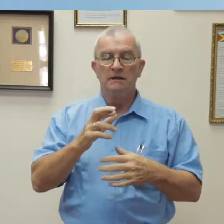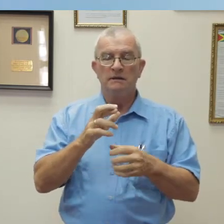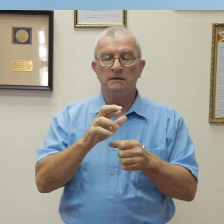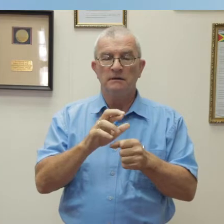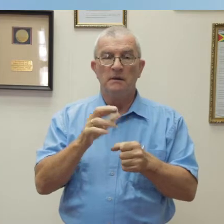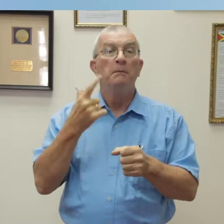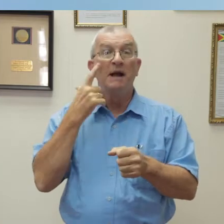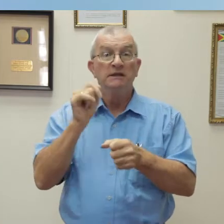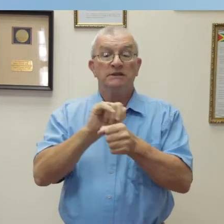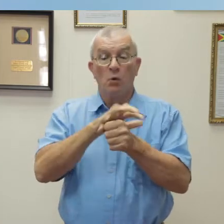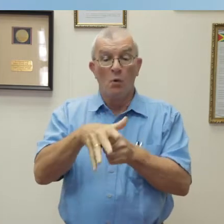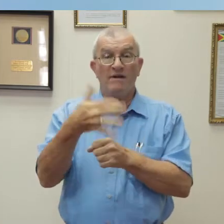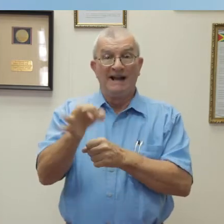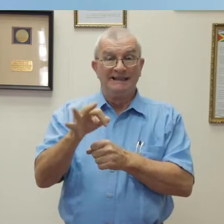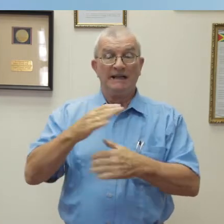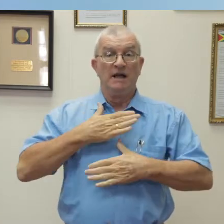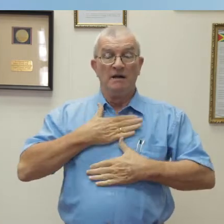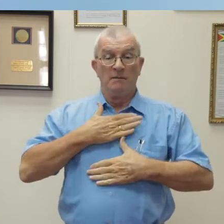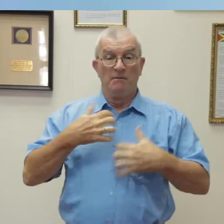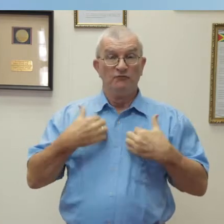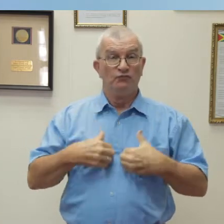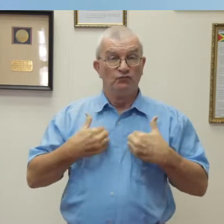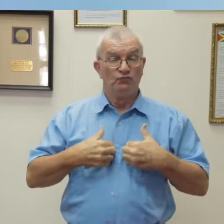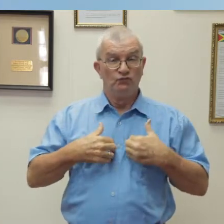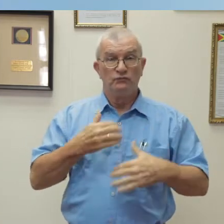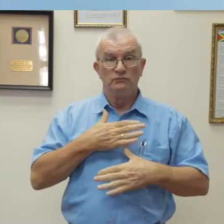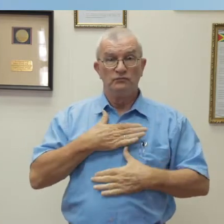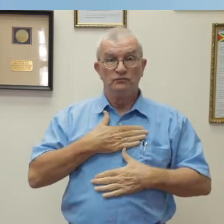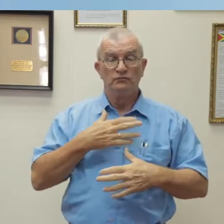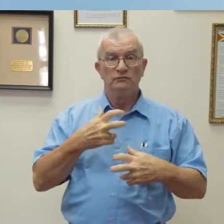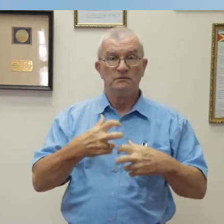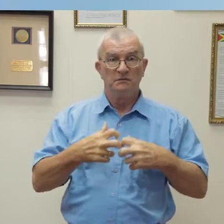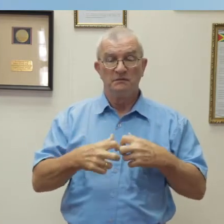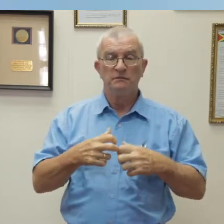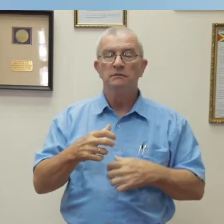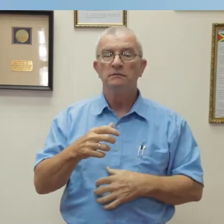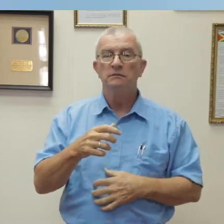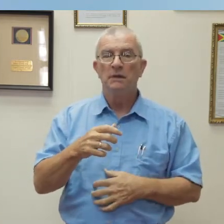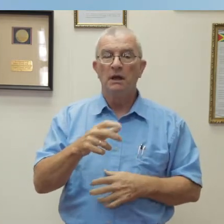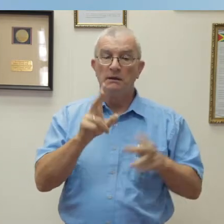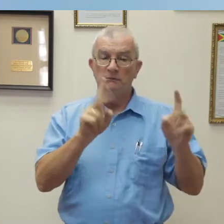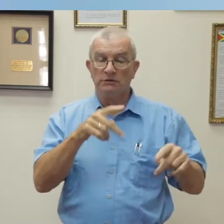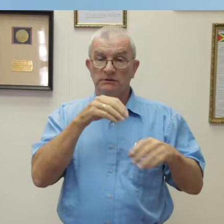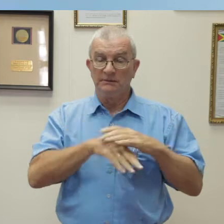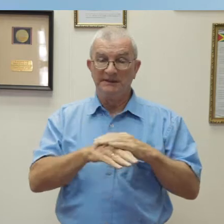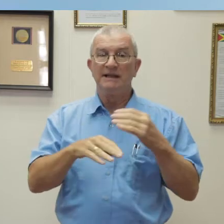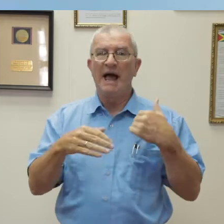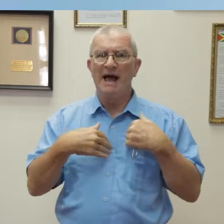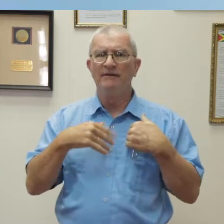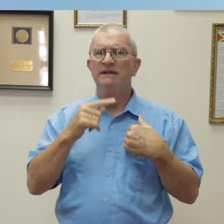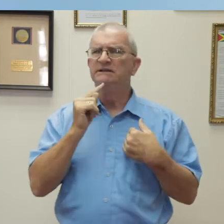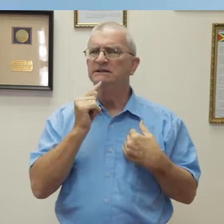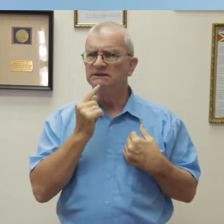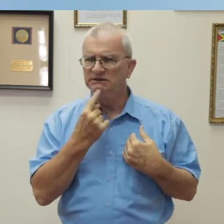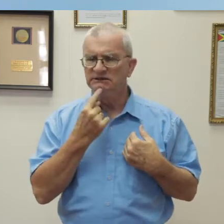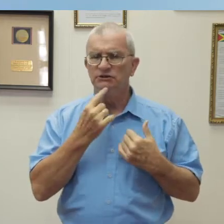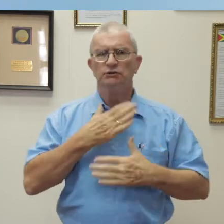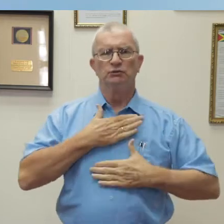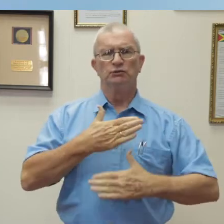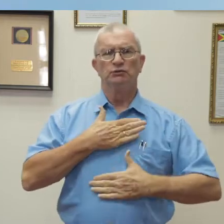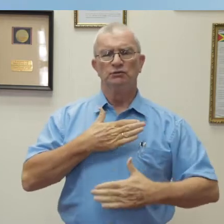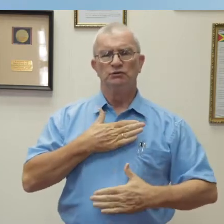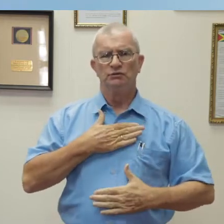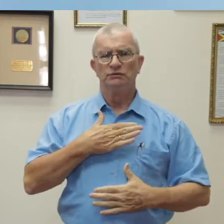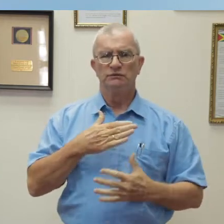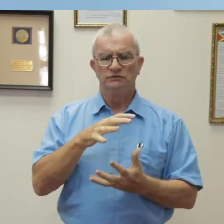the patients who are admitted are usually the ones who have serious respiratory